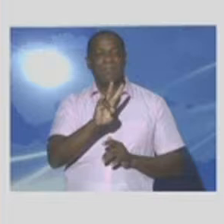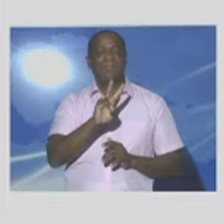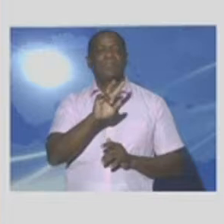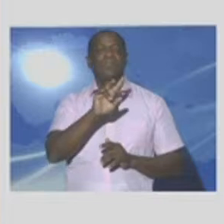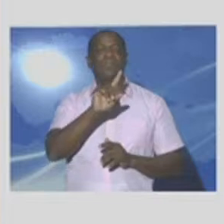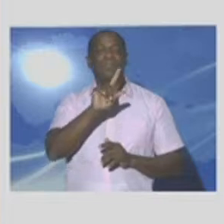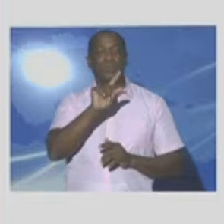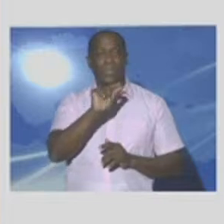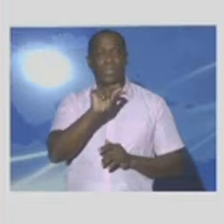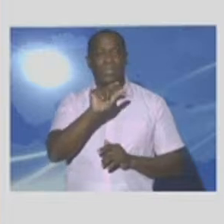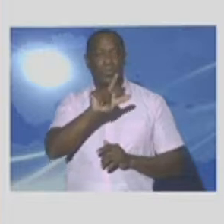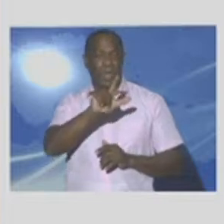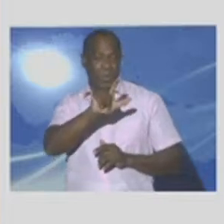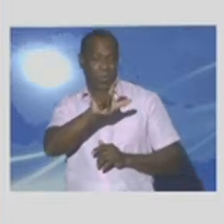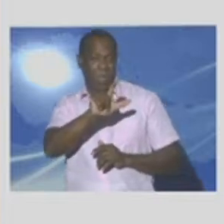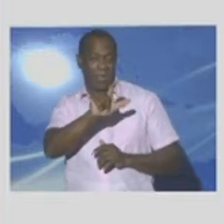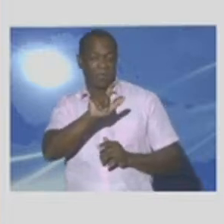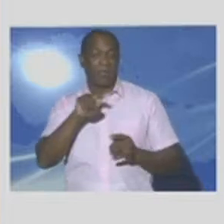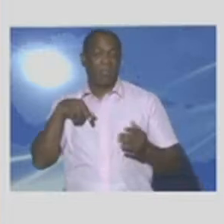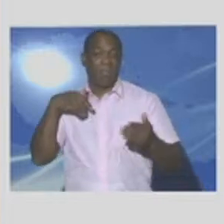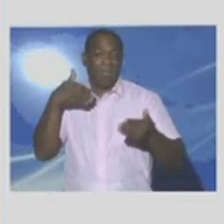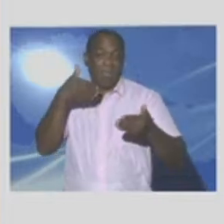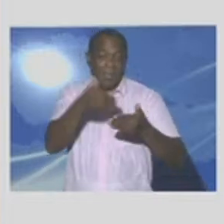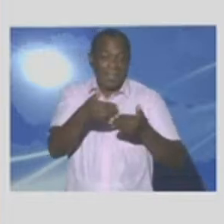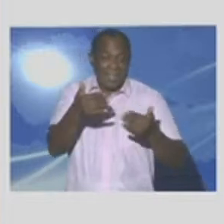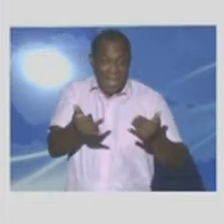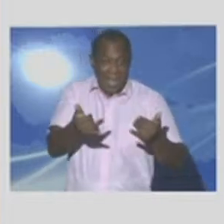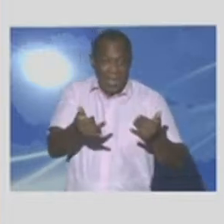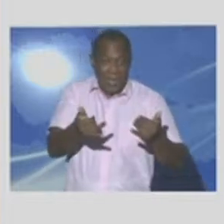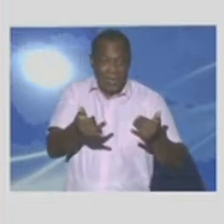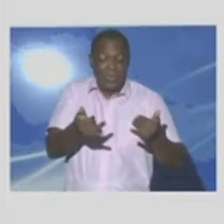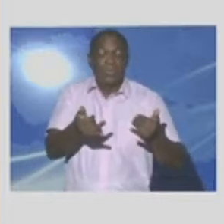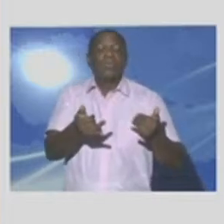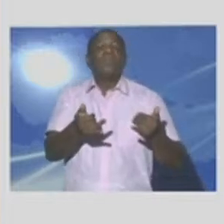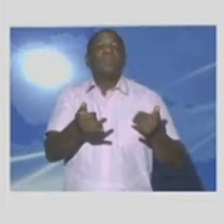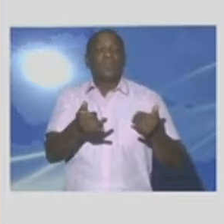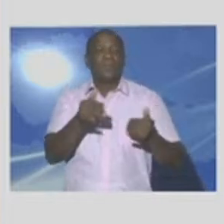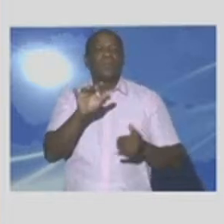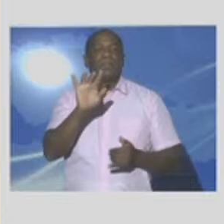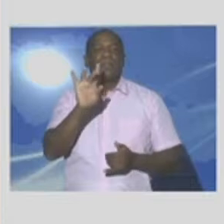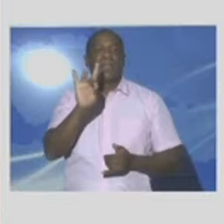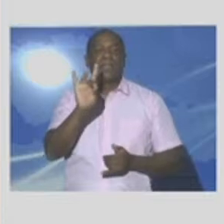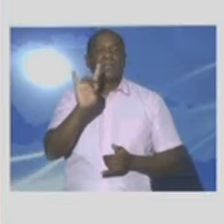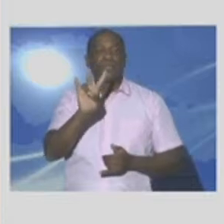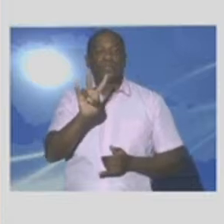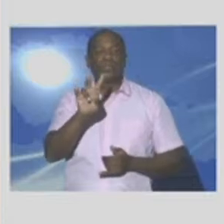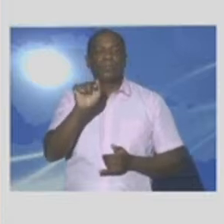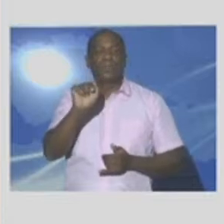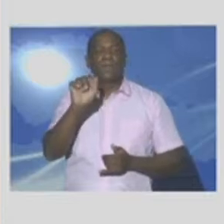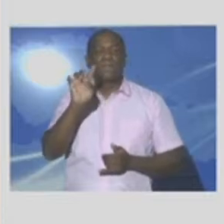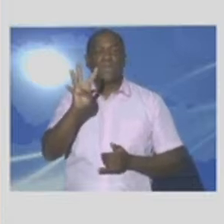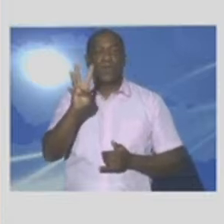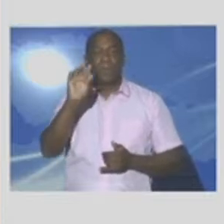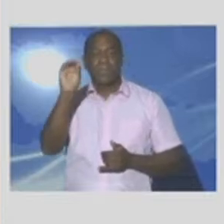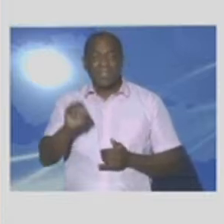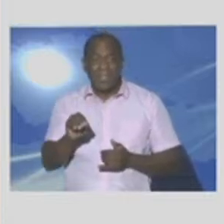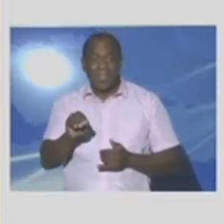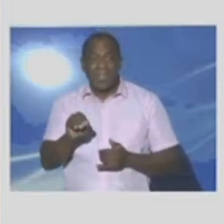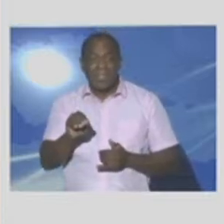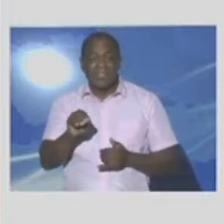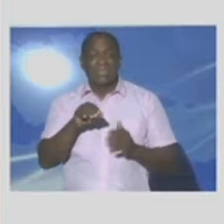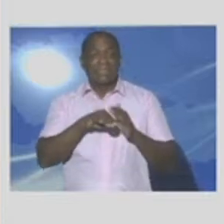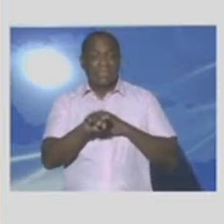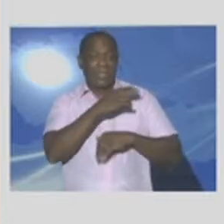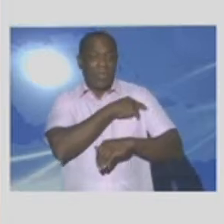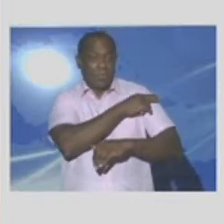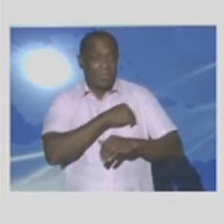would have been hospitalized in either a hospital facility or step down. 82.4% of those would have been not fully